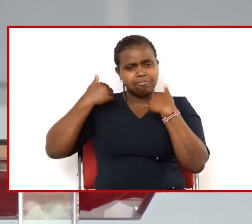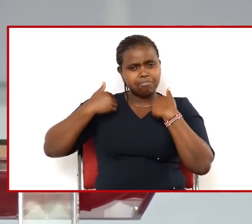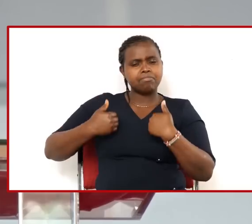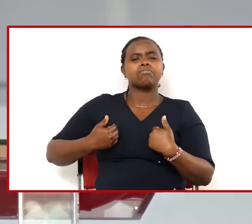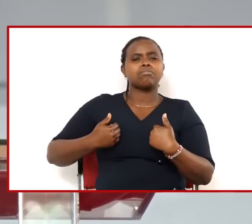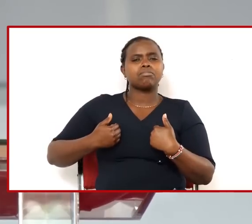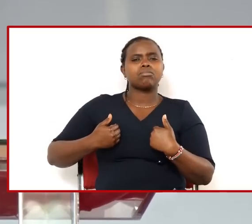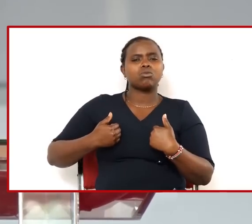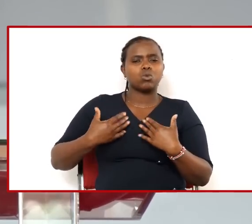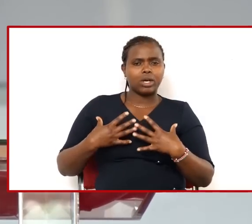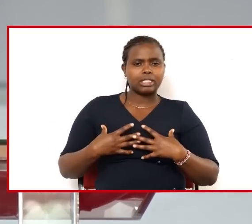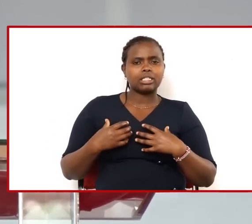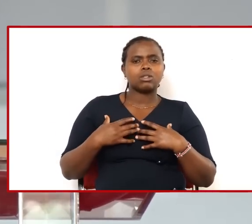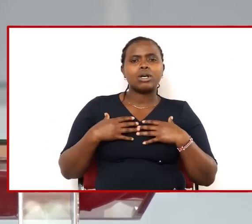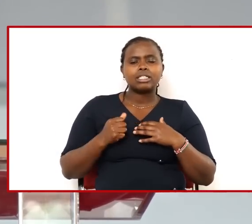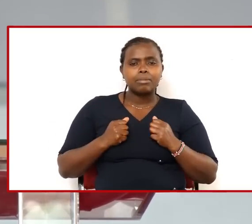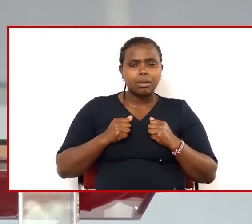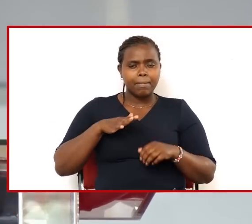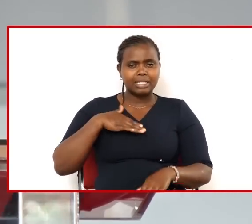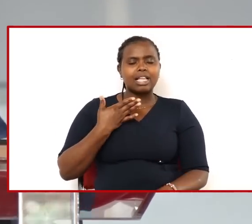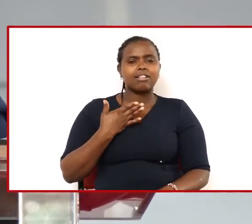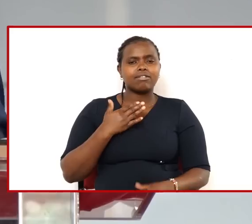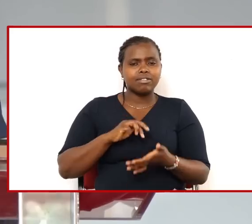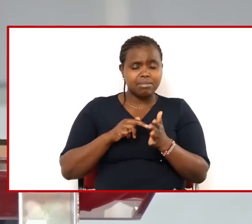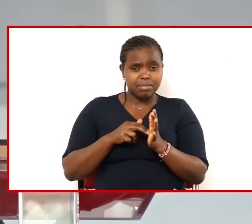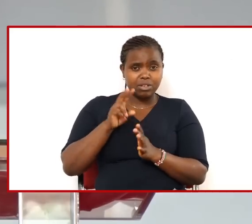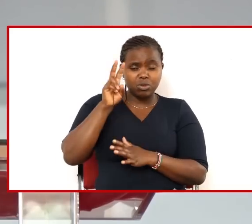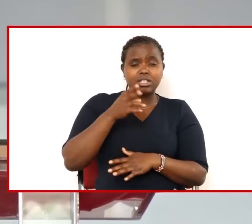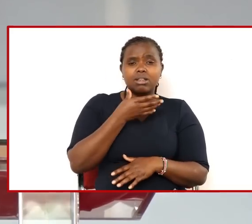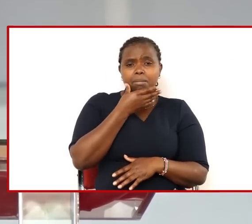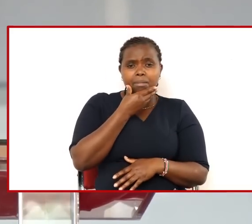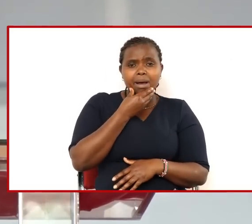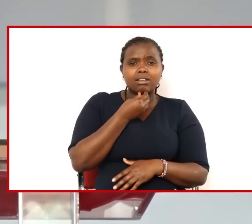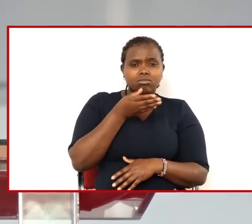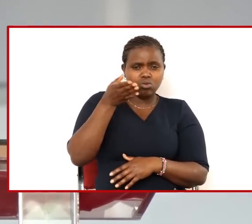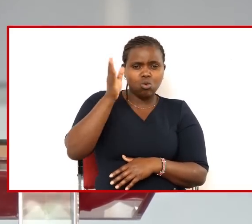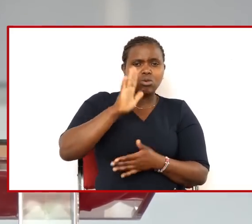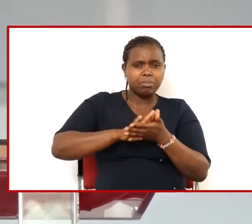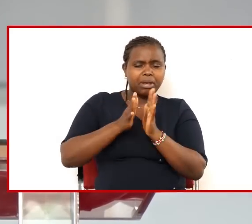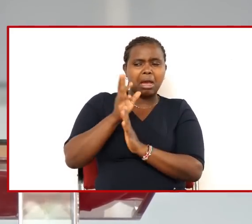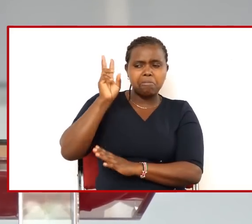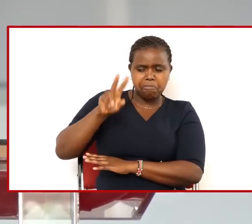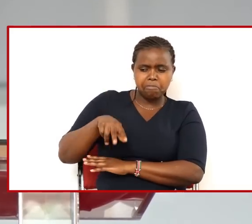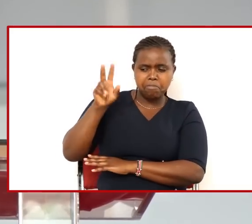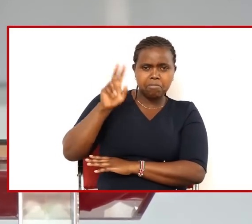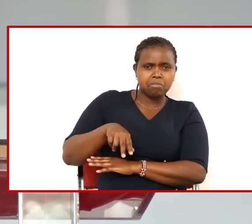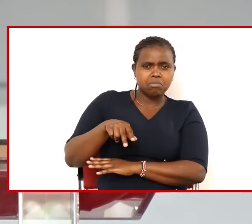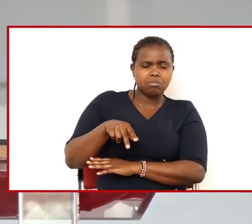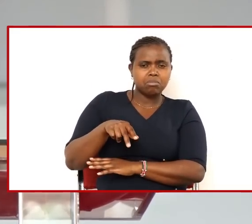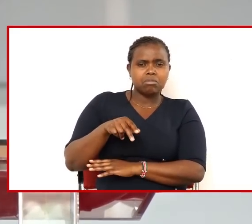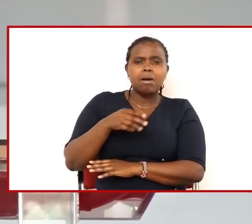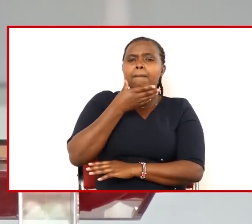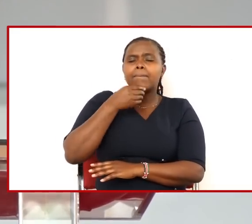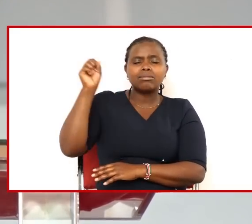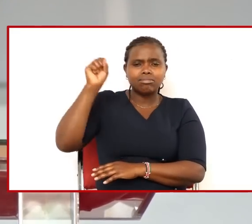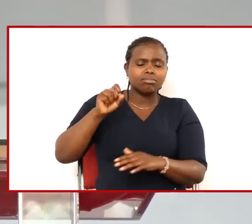be under reproach. In these verses, you see God's man was being degraded. Samson was brought into the temple